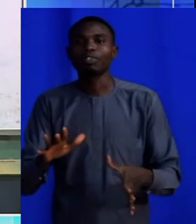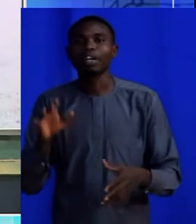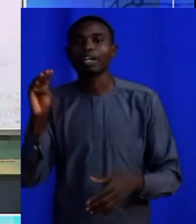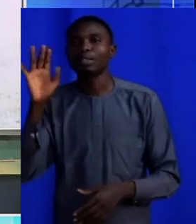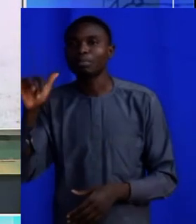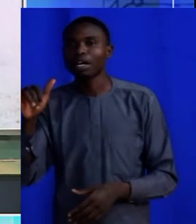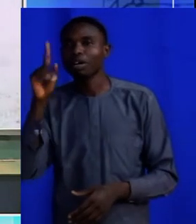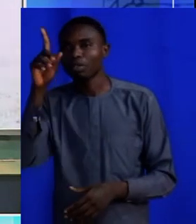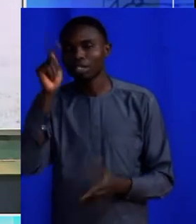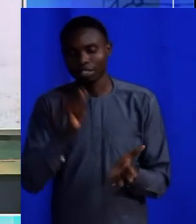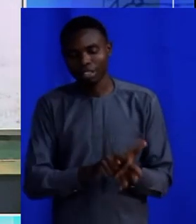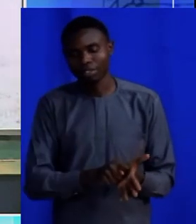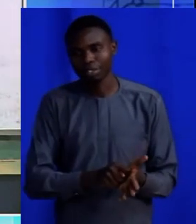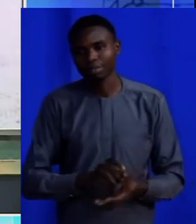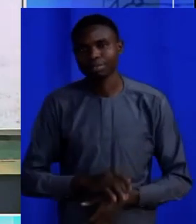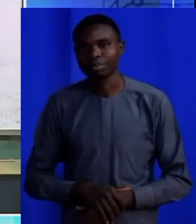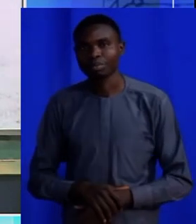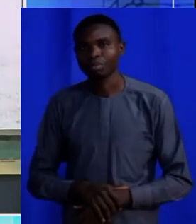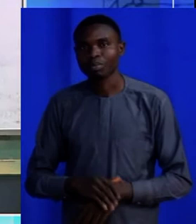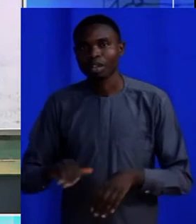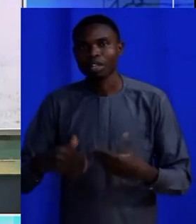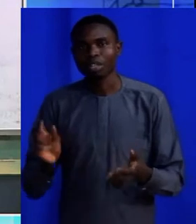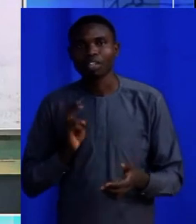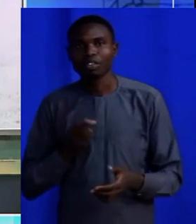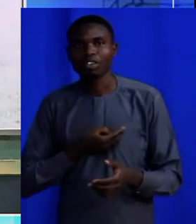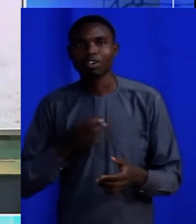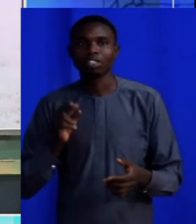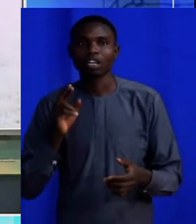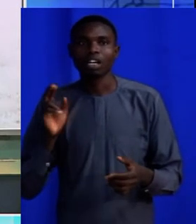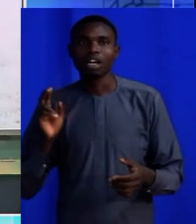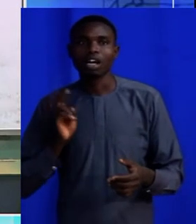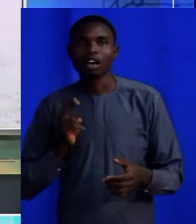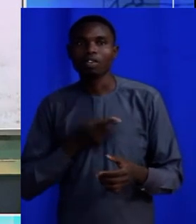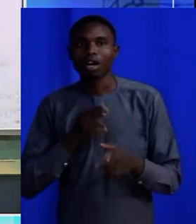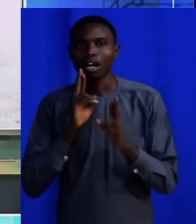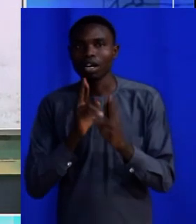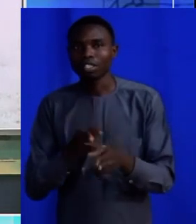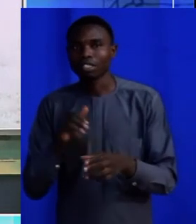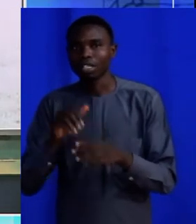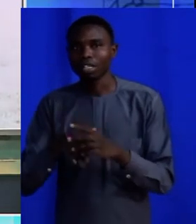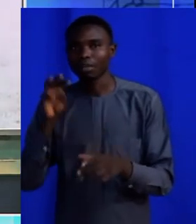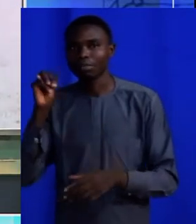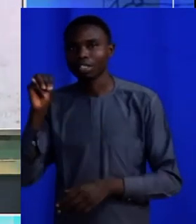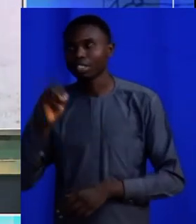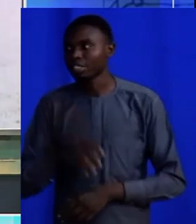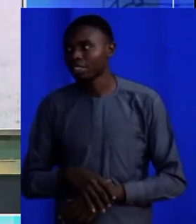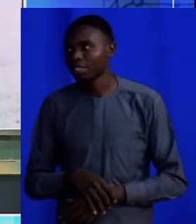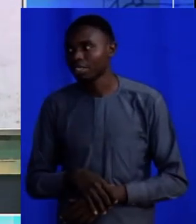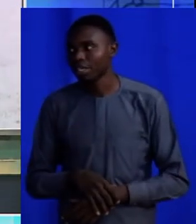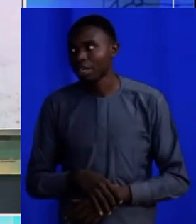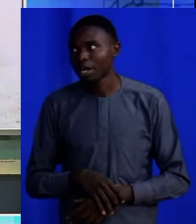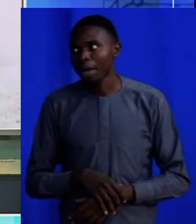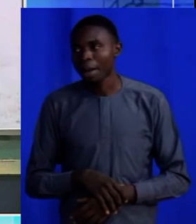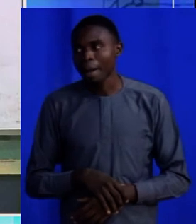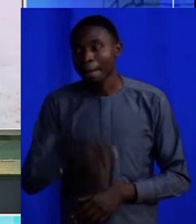coronavirus is active, you should isolate yourself for 2 weeks. And then when